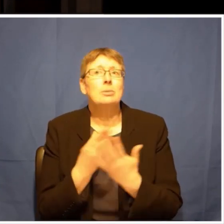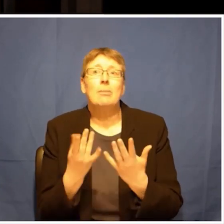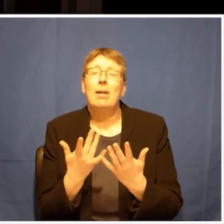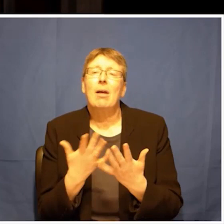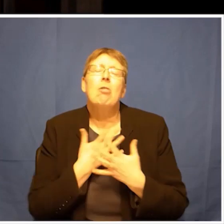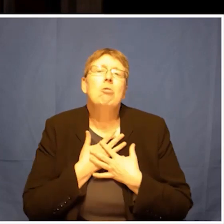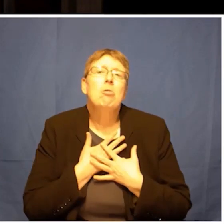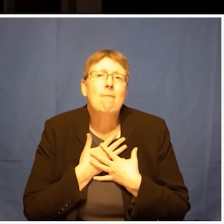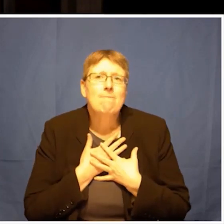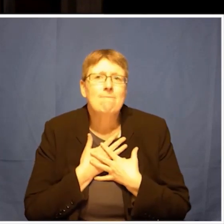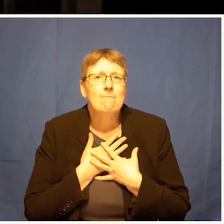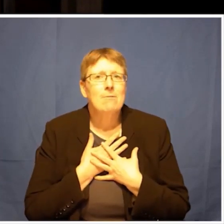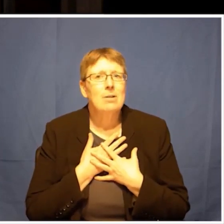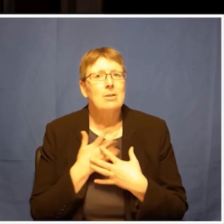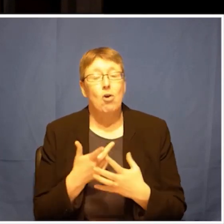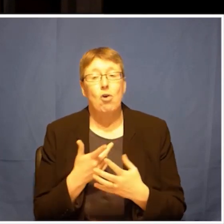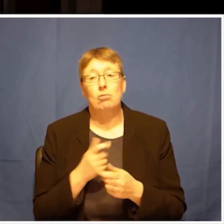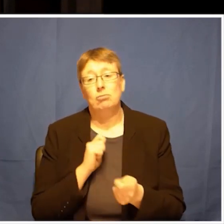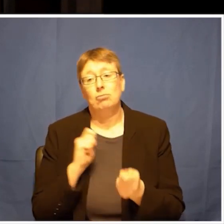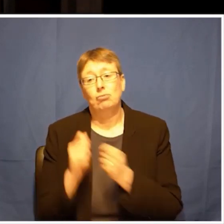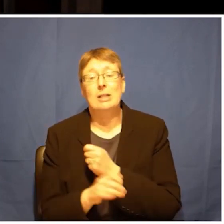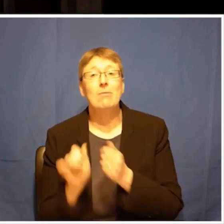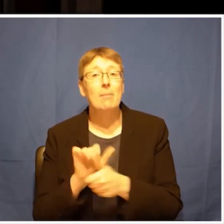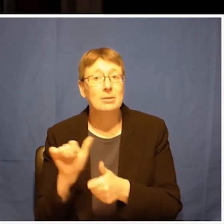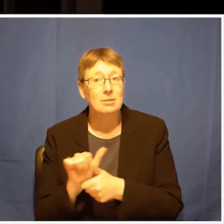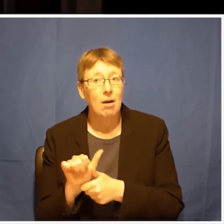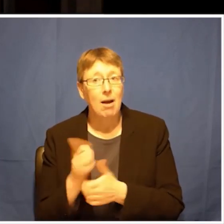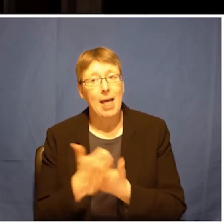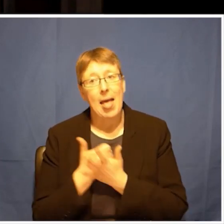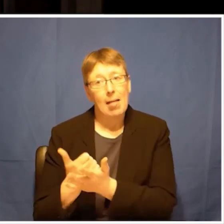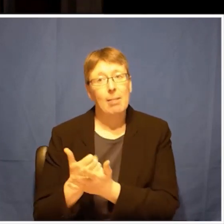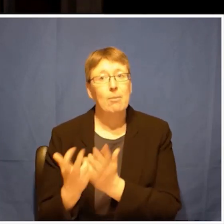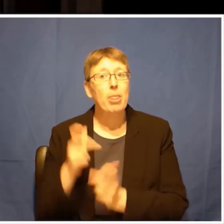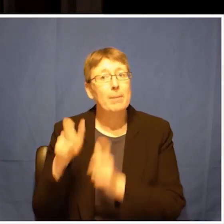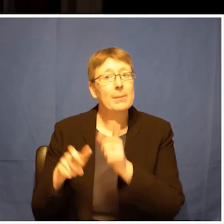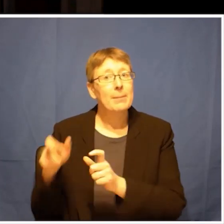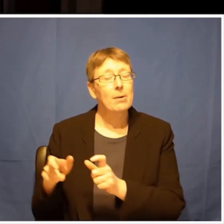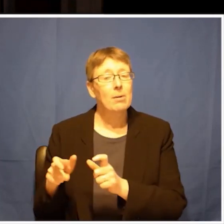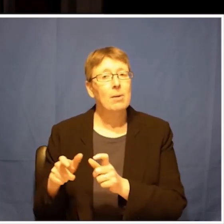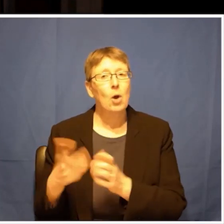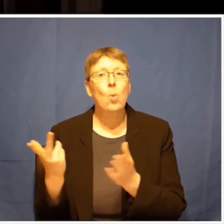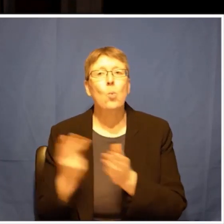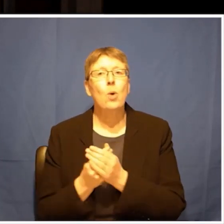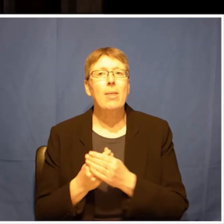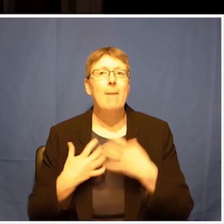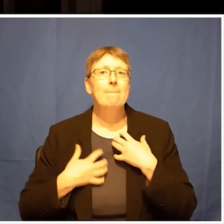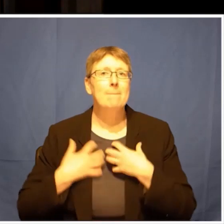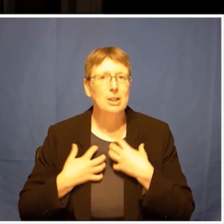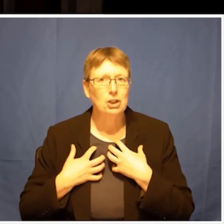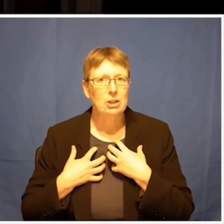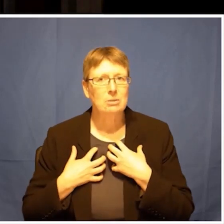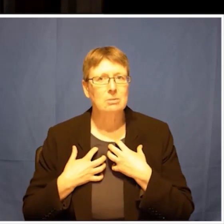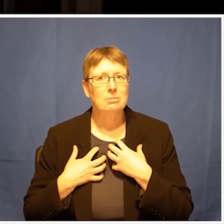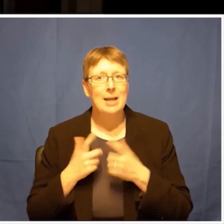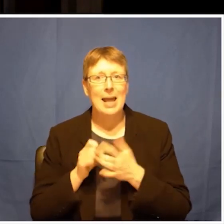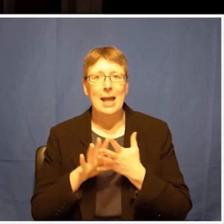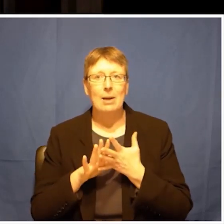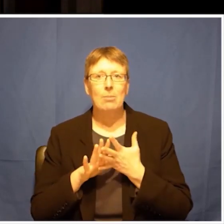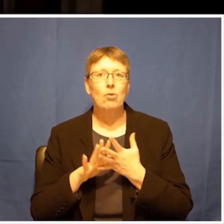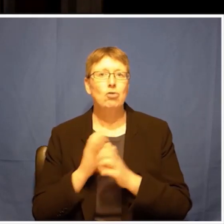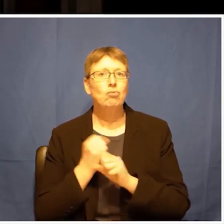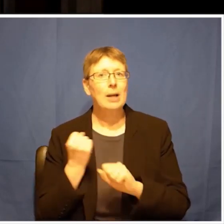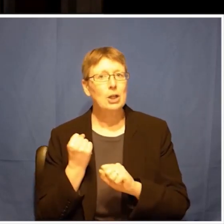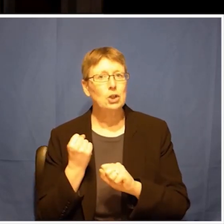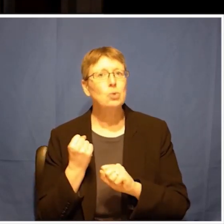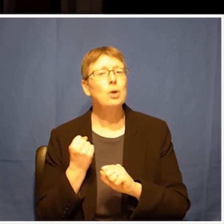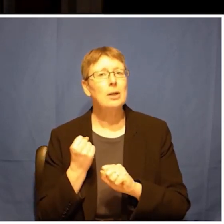something you love, do something that makes a change for the better, do something that helps others, but do it all with passion. Edinburgh